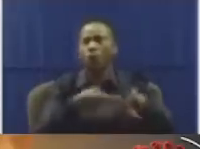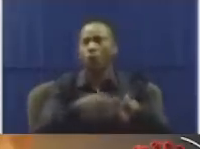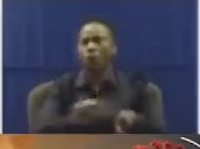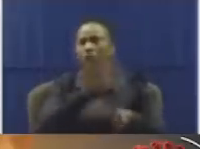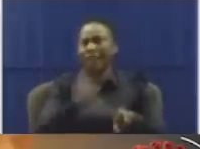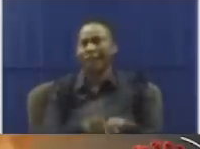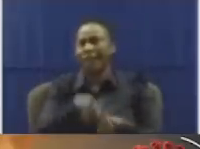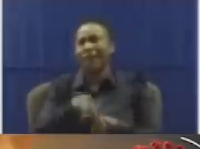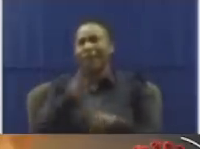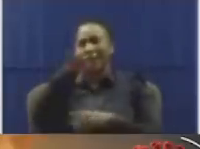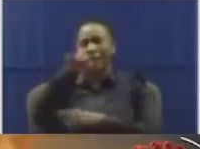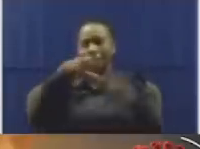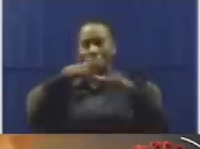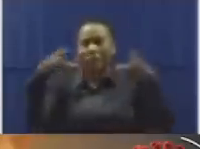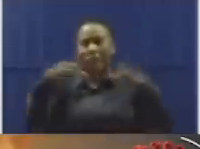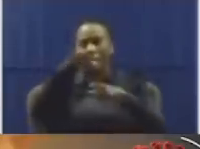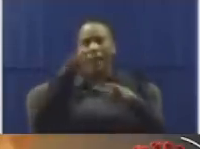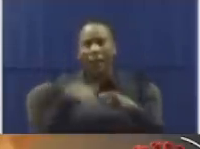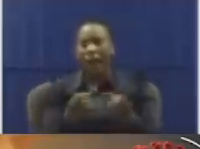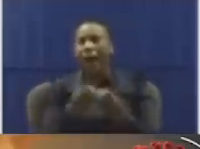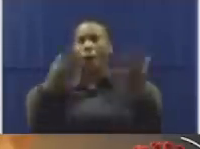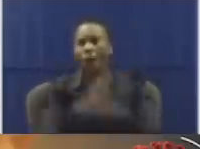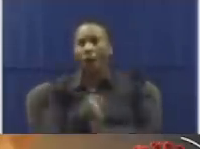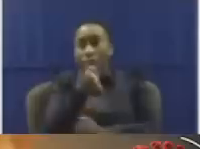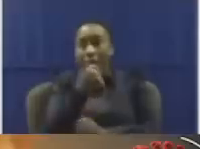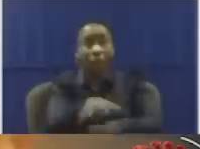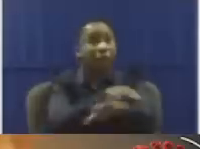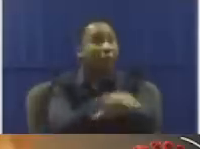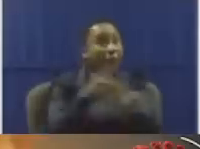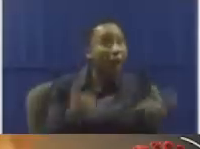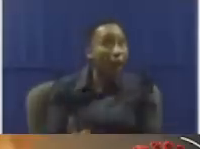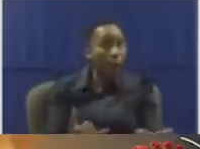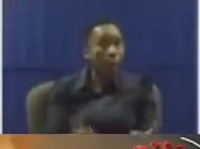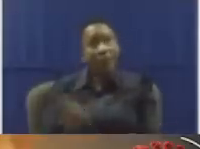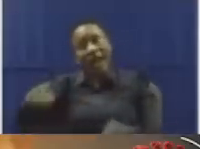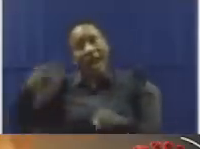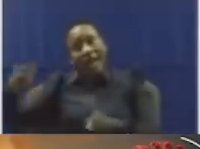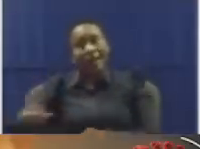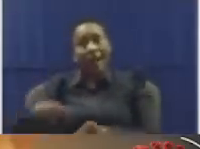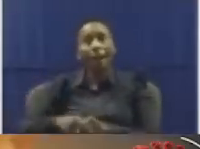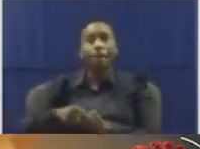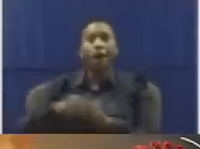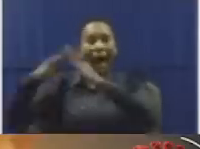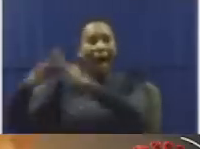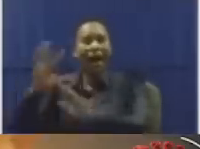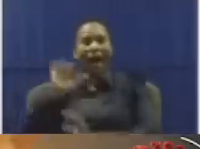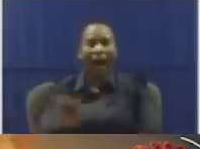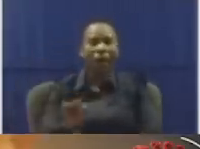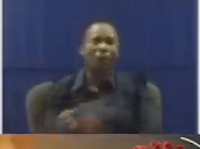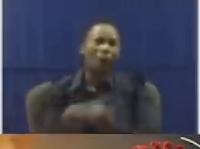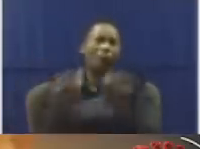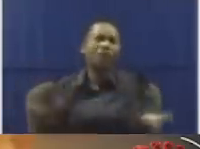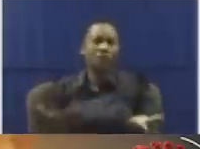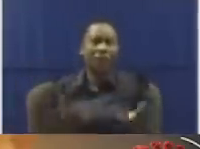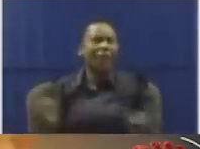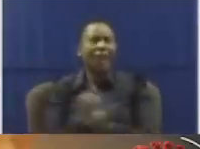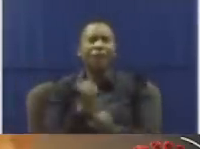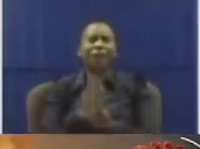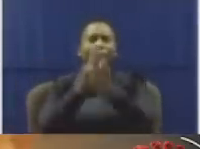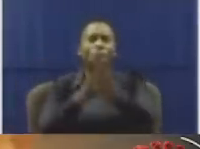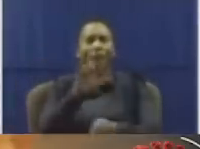Bank observed? How much is on the farm right now? How much is at other properties? Why did it not report it to SAPS? You've